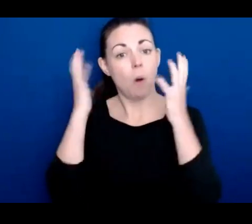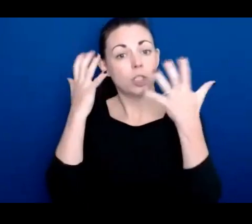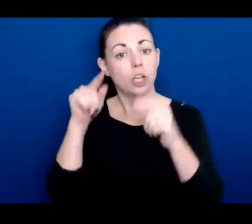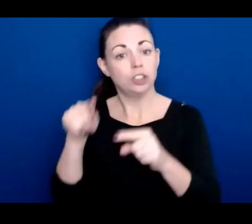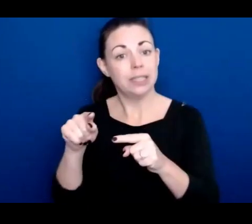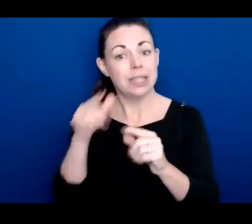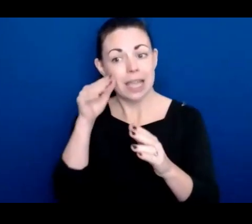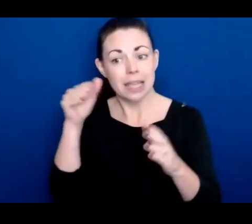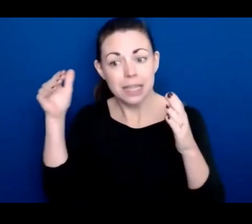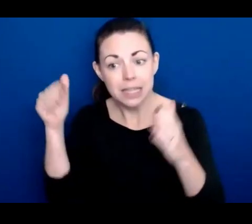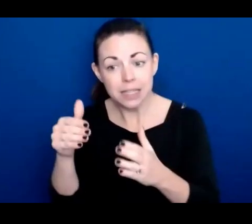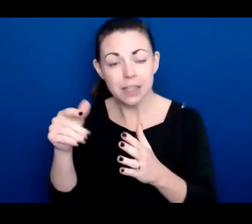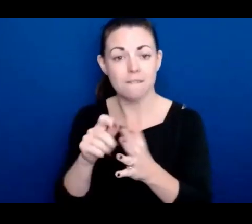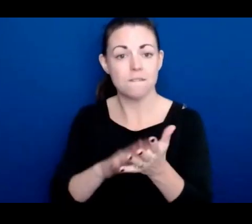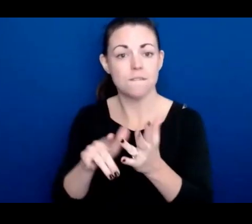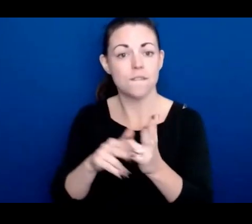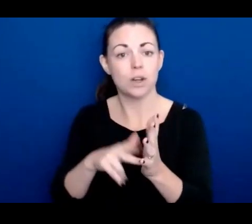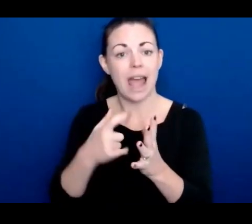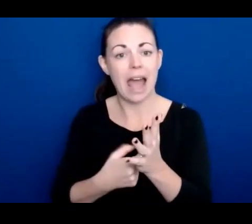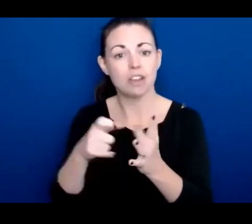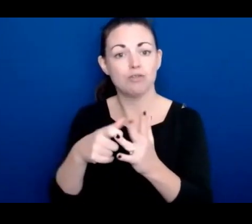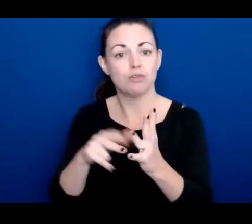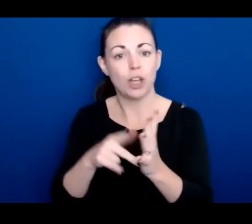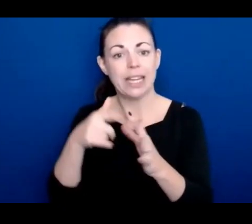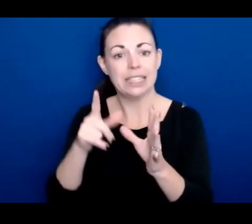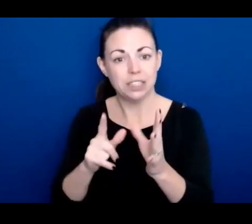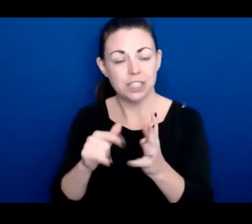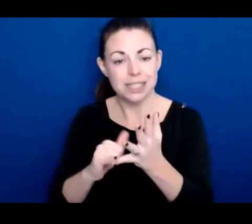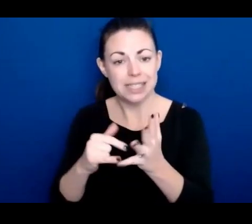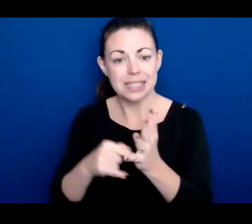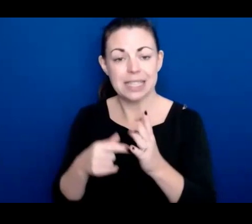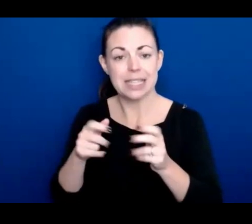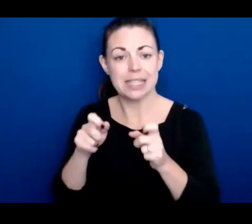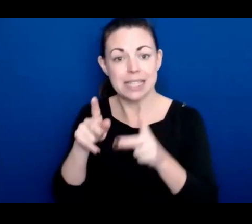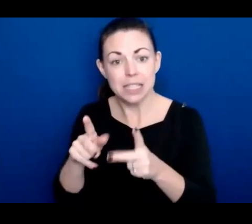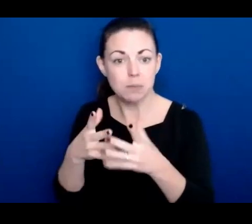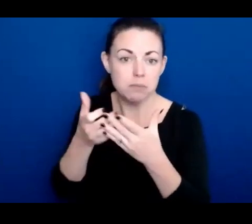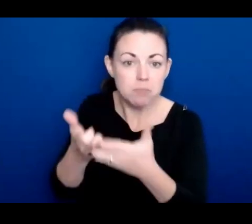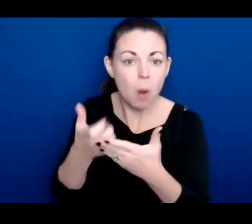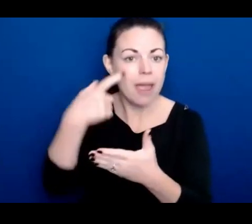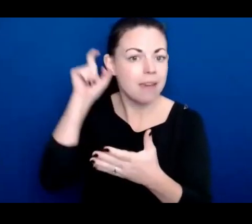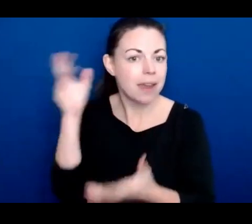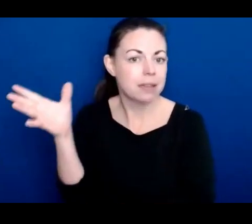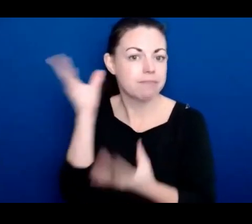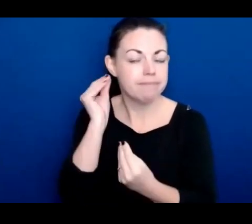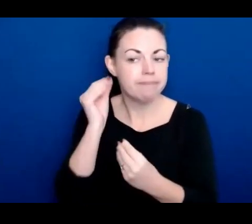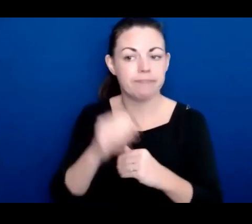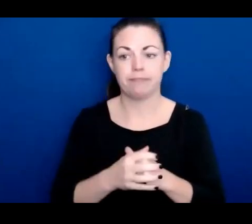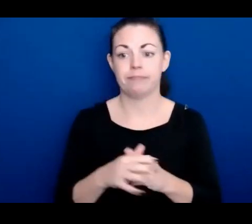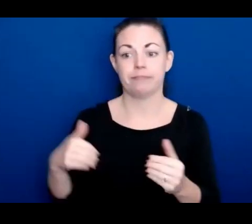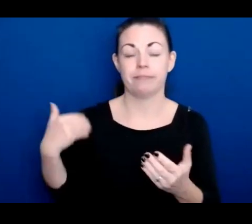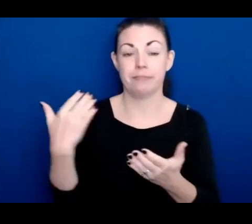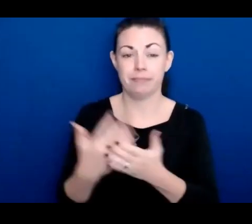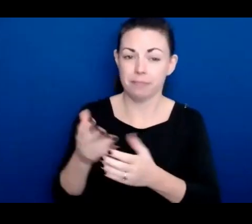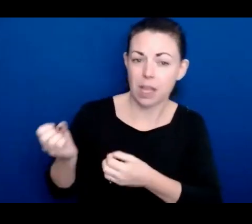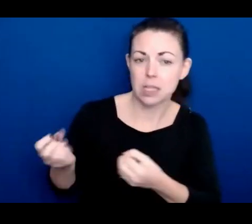in Phonak Rogers systems to complement the performance of hearing aids. Over the last 15 years, Paul's company has been a major supplier of